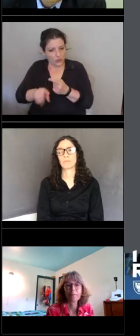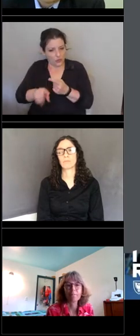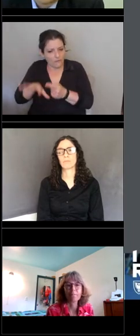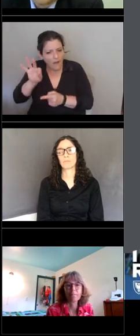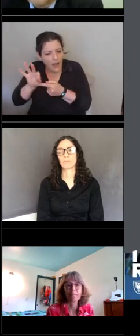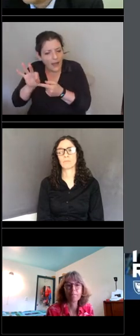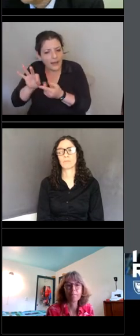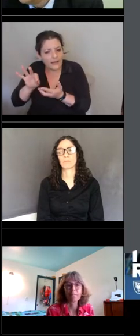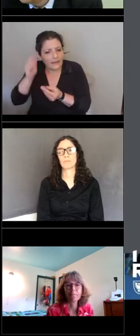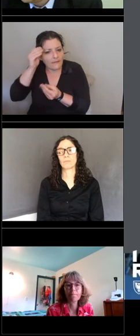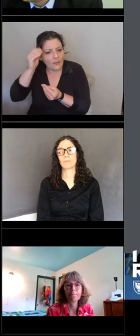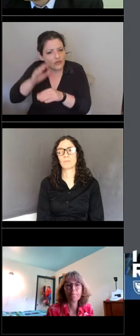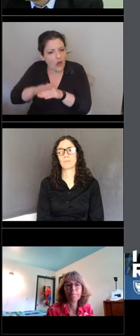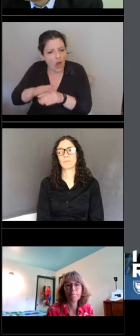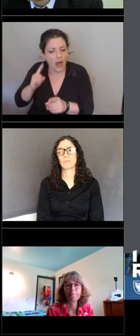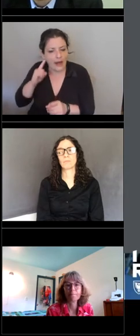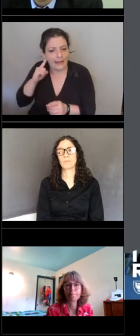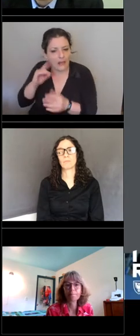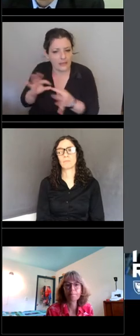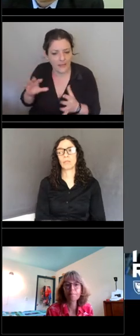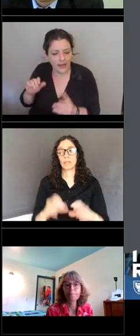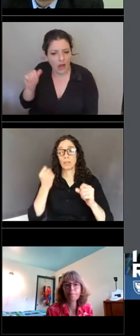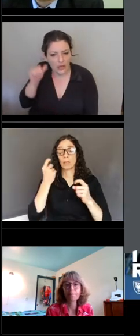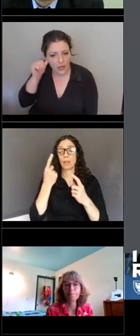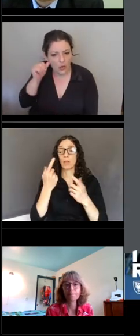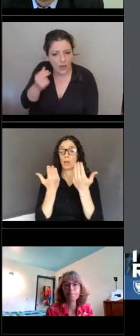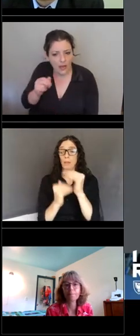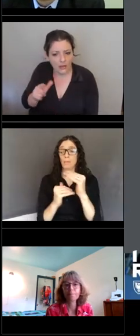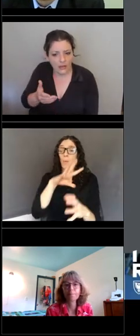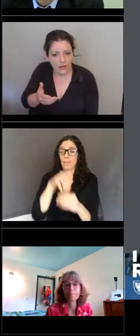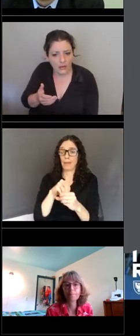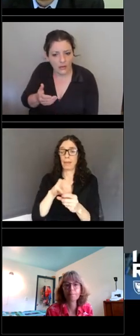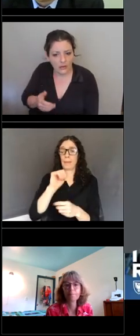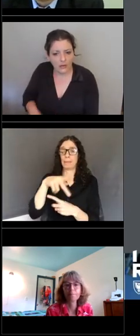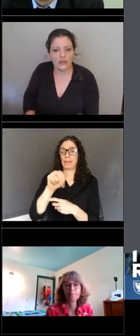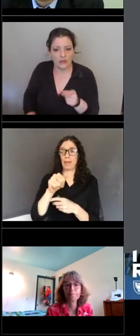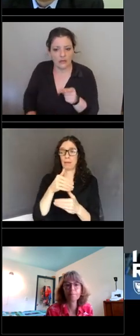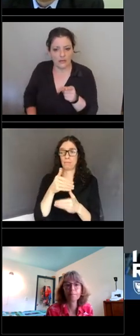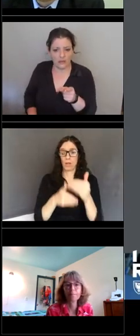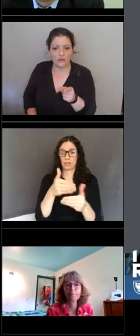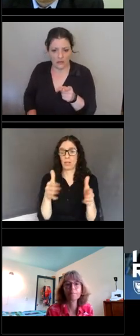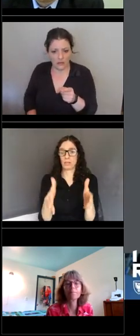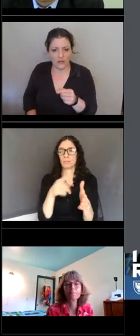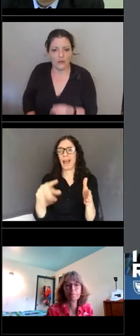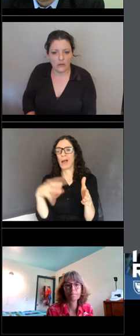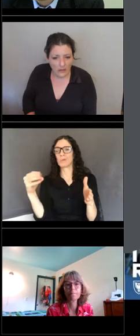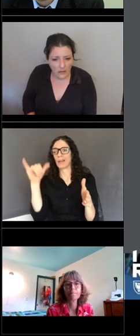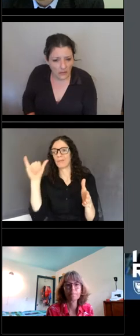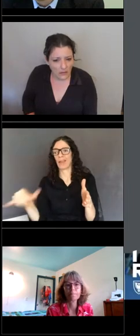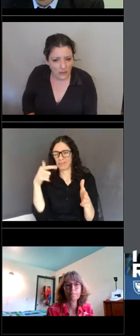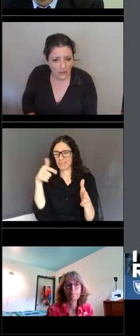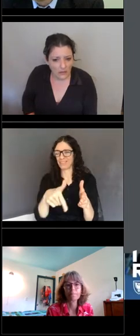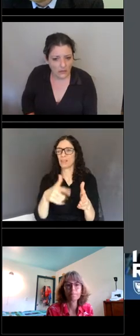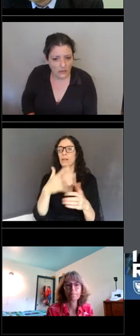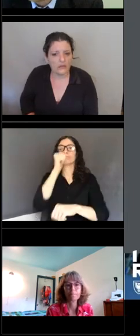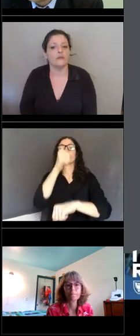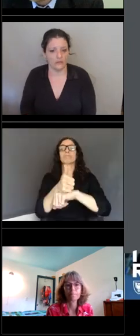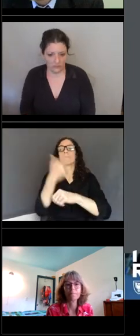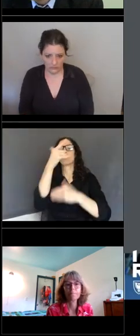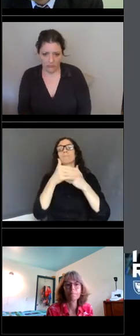so that's the phase two of the project, and it involves a lot of cold calling to the MPA sites